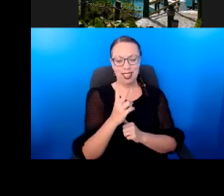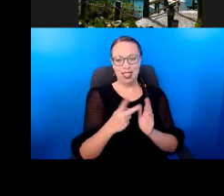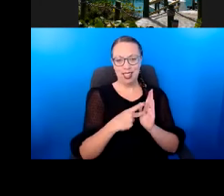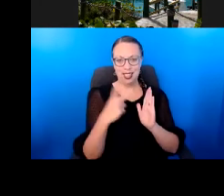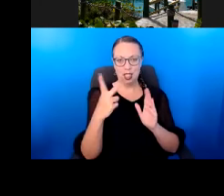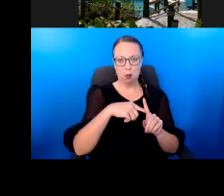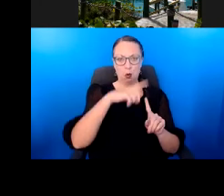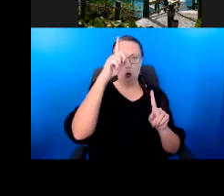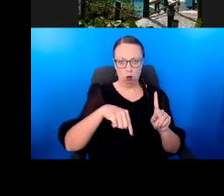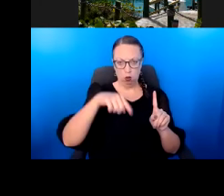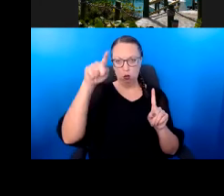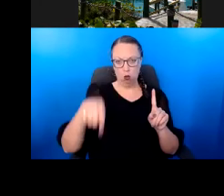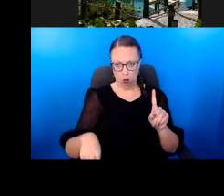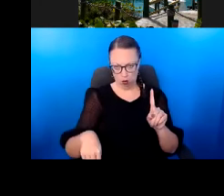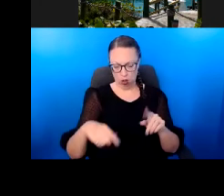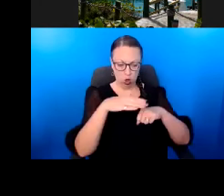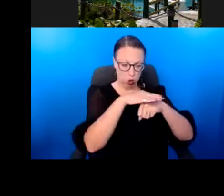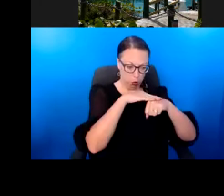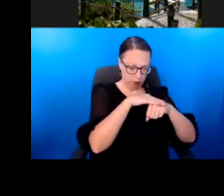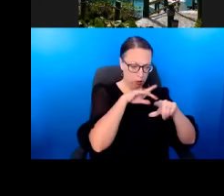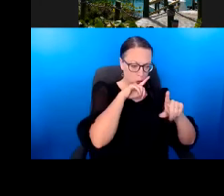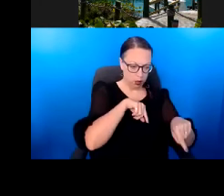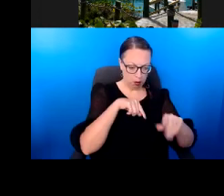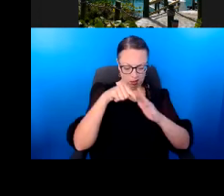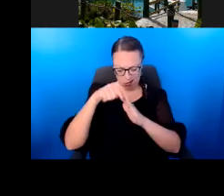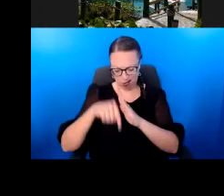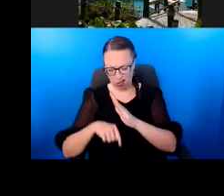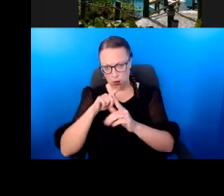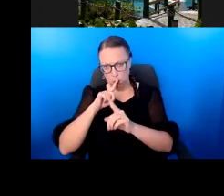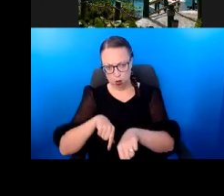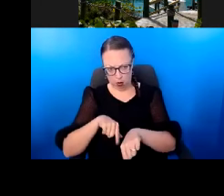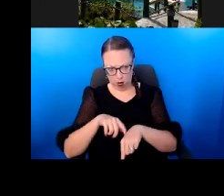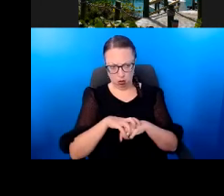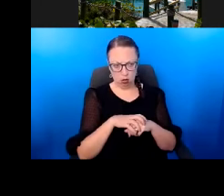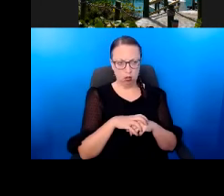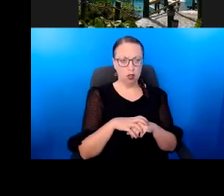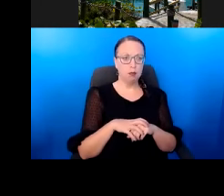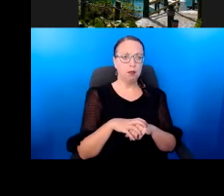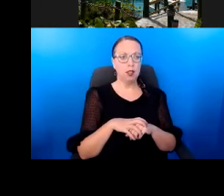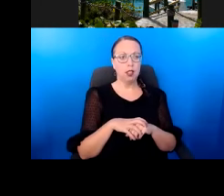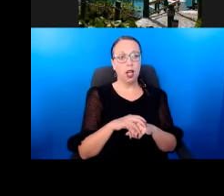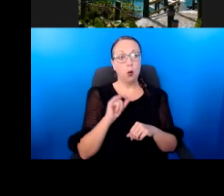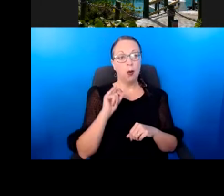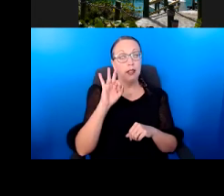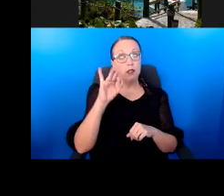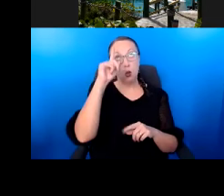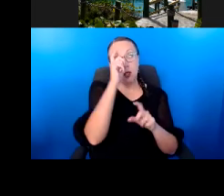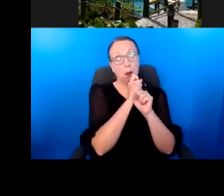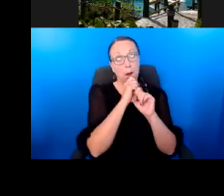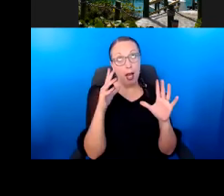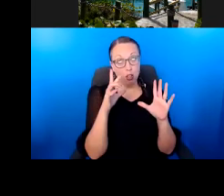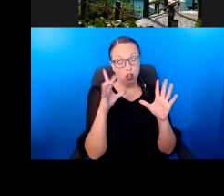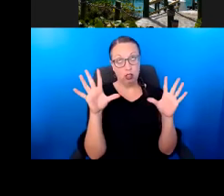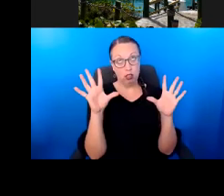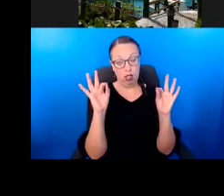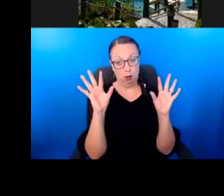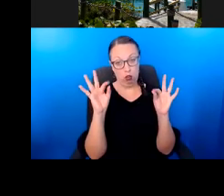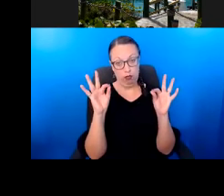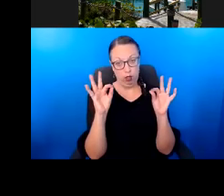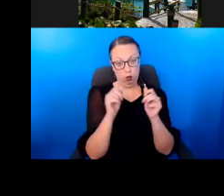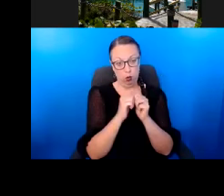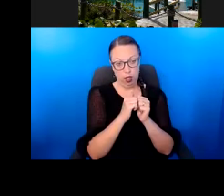superficial and deep layer response. In contrast, when you just imagine tapping your fingers together,